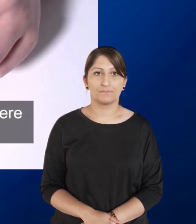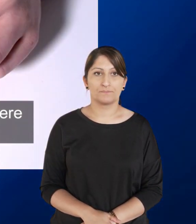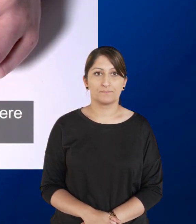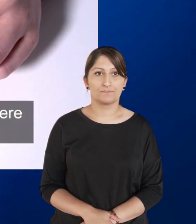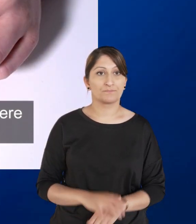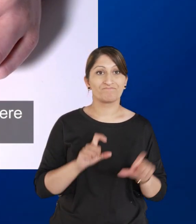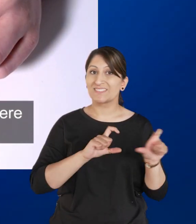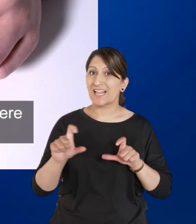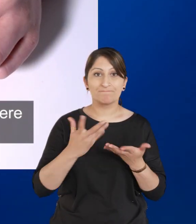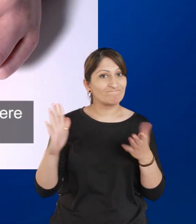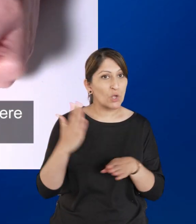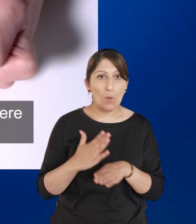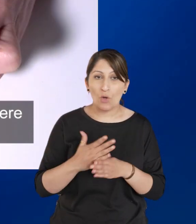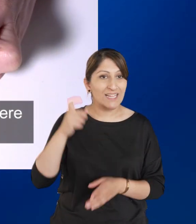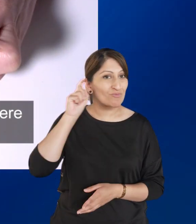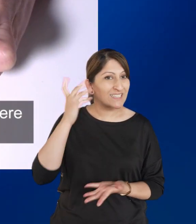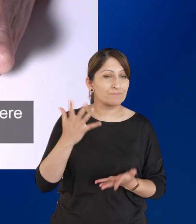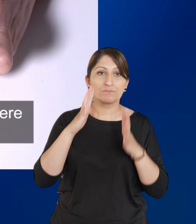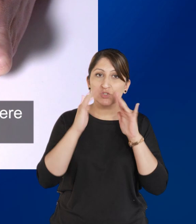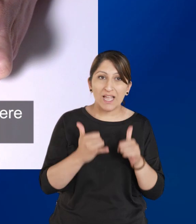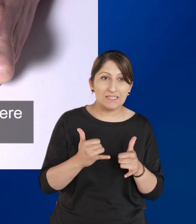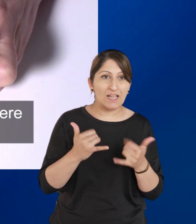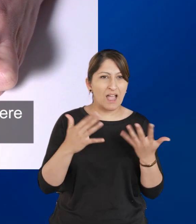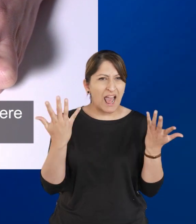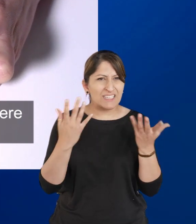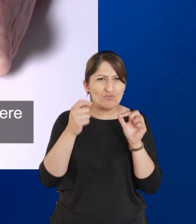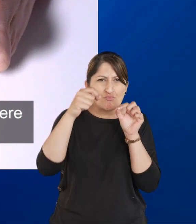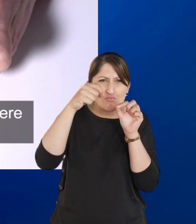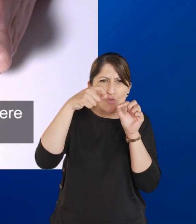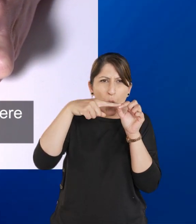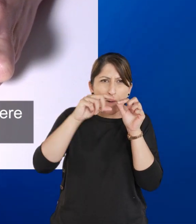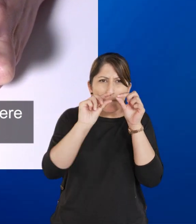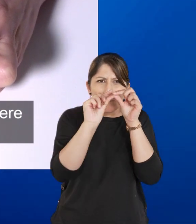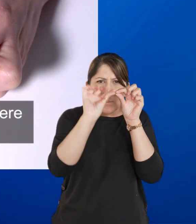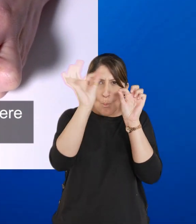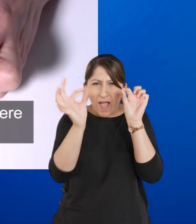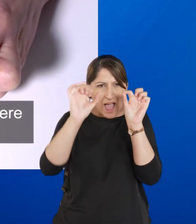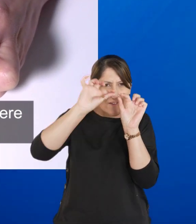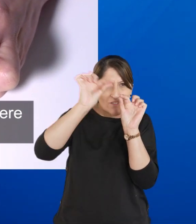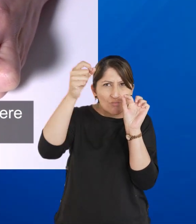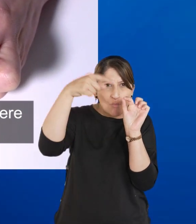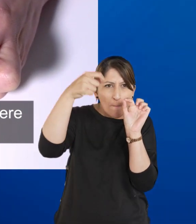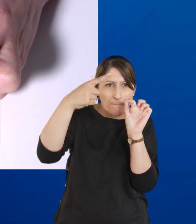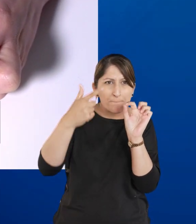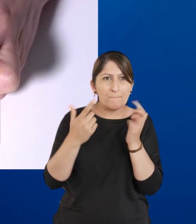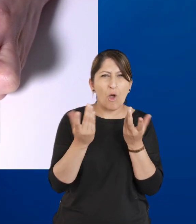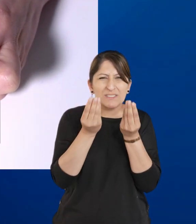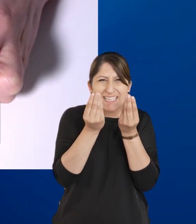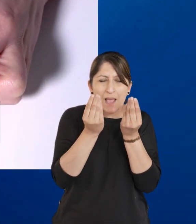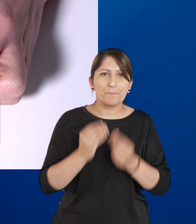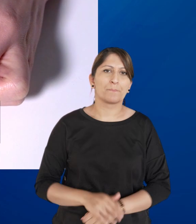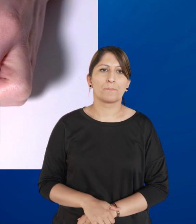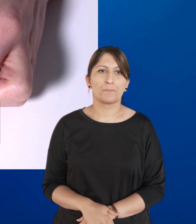If the hearing aid is still not working, check whether there are any droplets of condensation in the tubing. Hearing